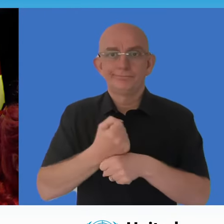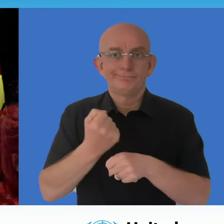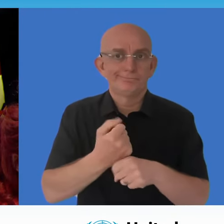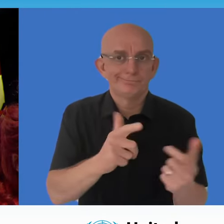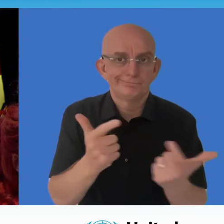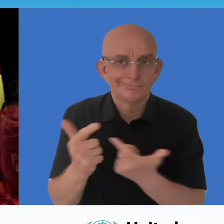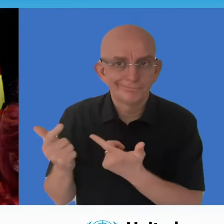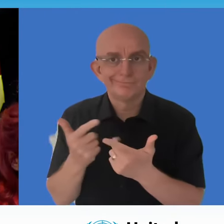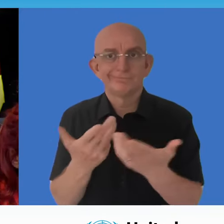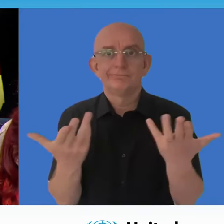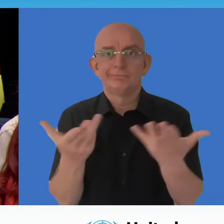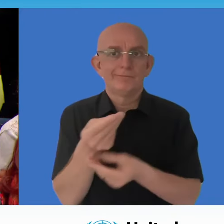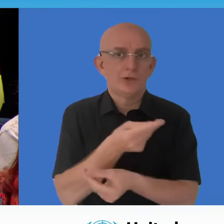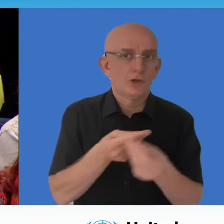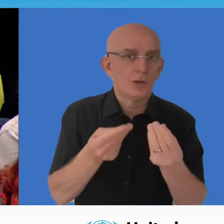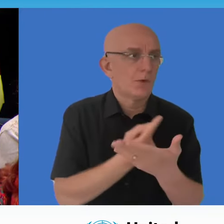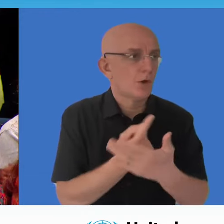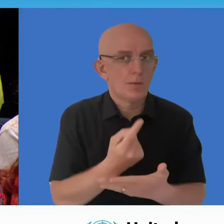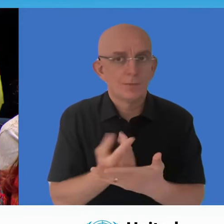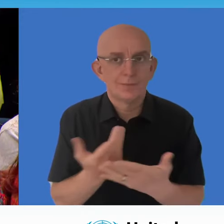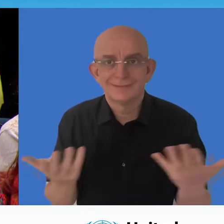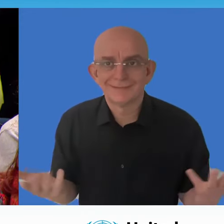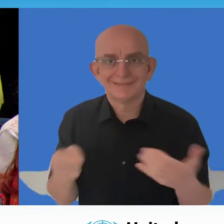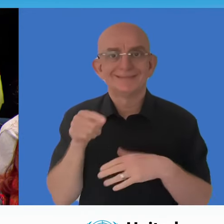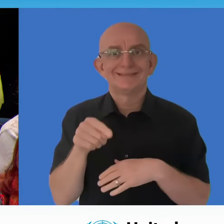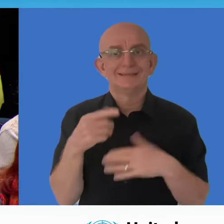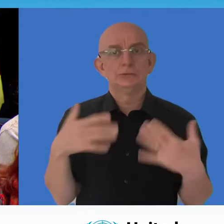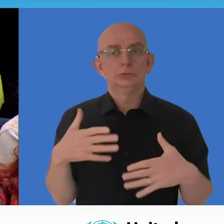an economic and social disadvantage